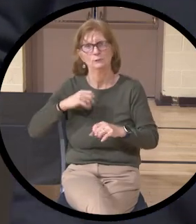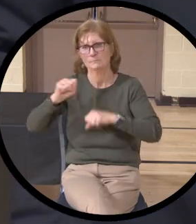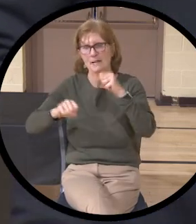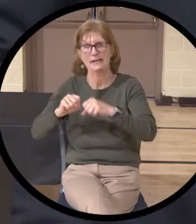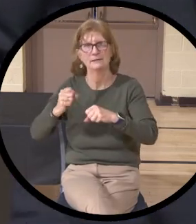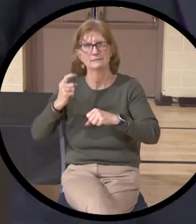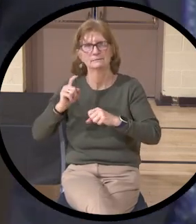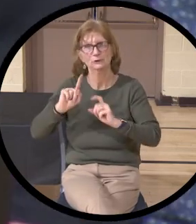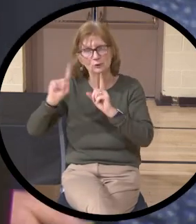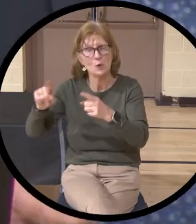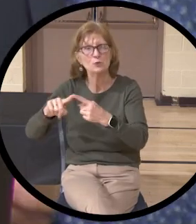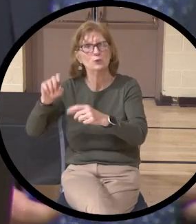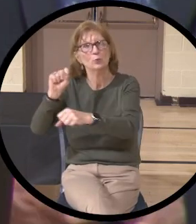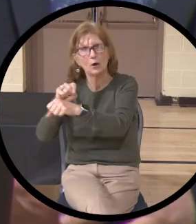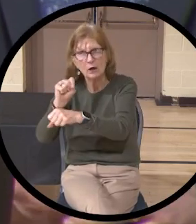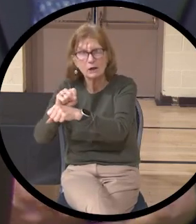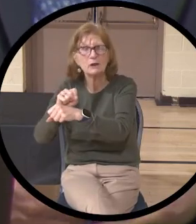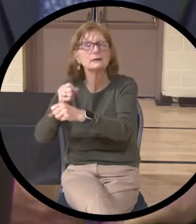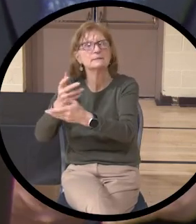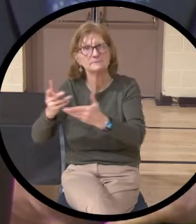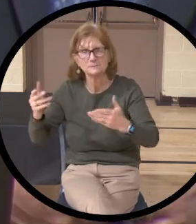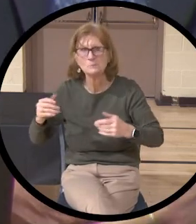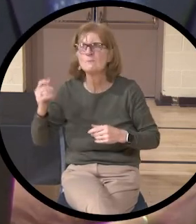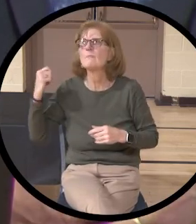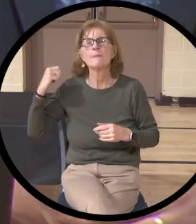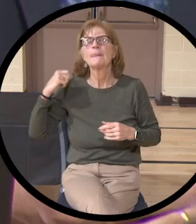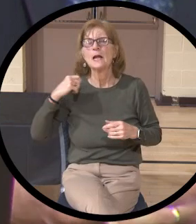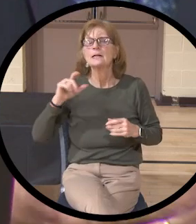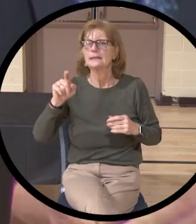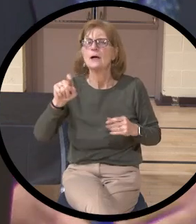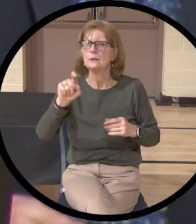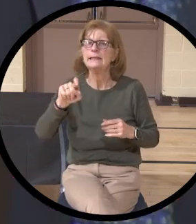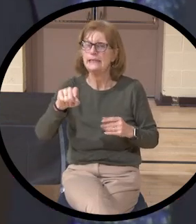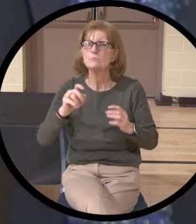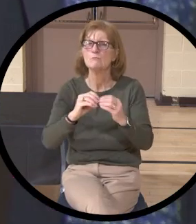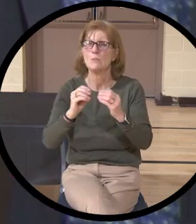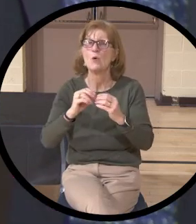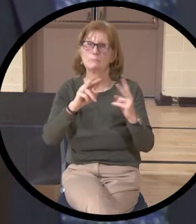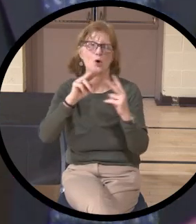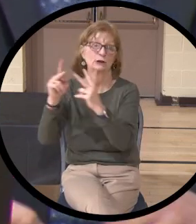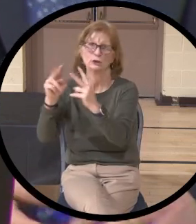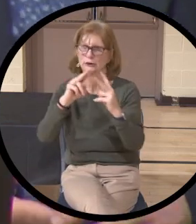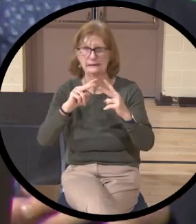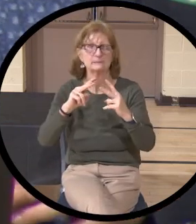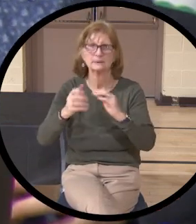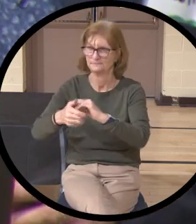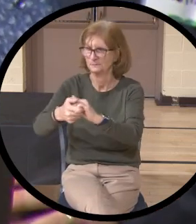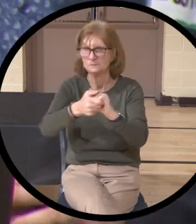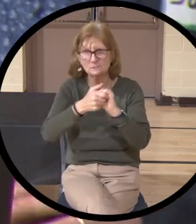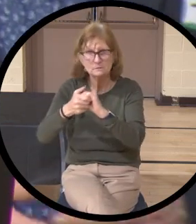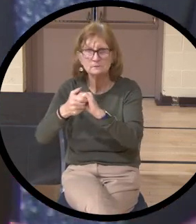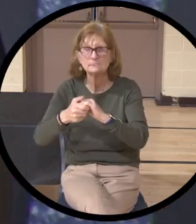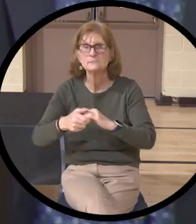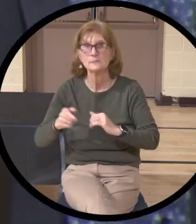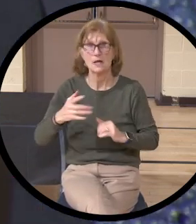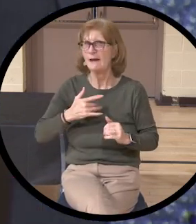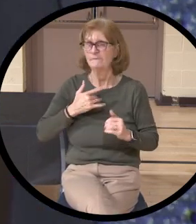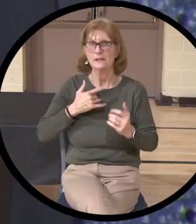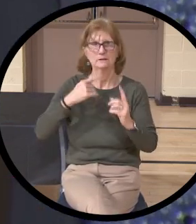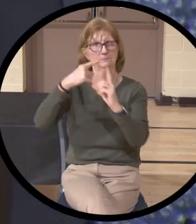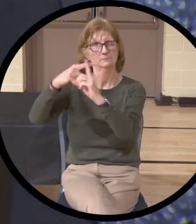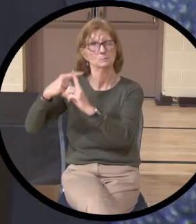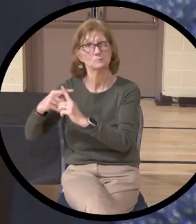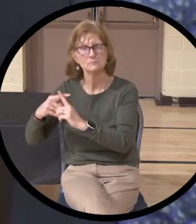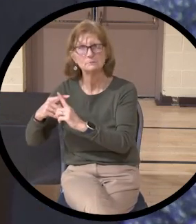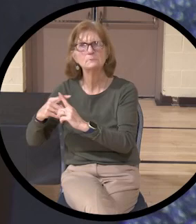Yeah, that's not a bad idea. Yeah, I definitely think we need more holistic approaches around education. Absolutely. I will say the good news is, I